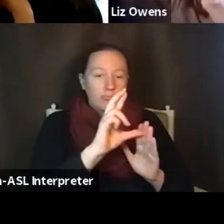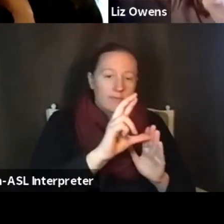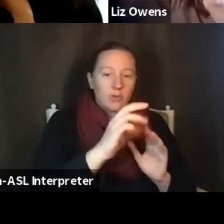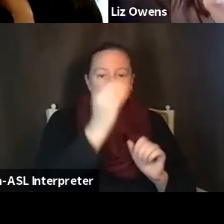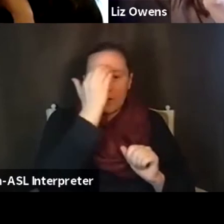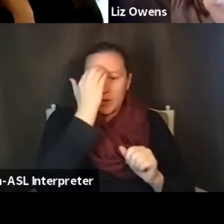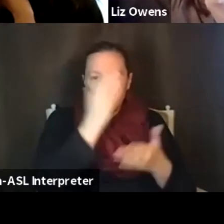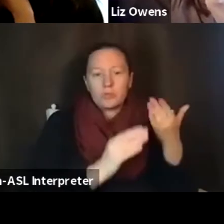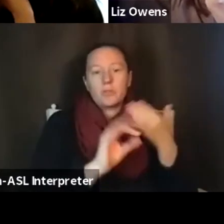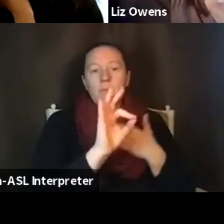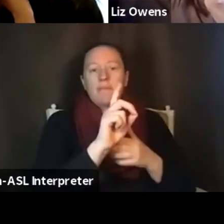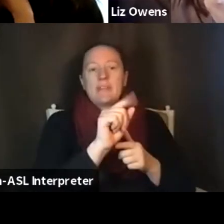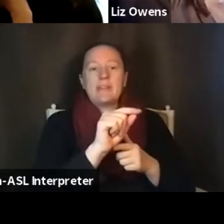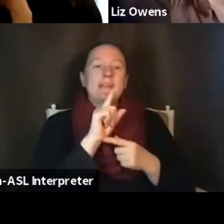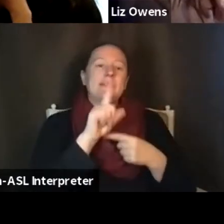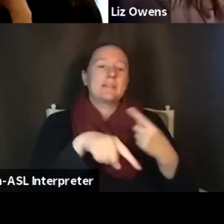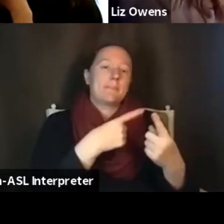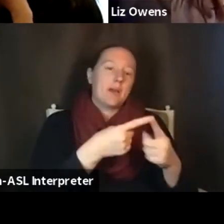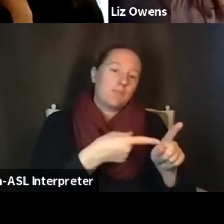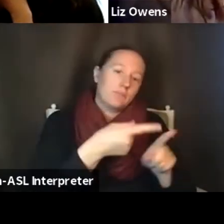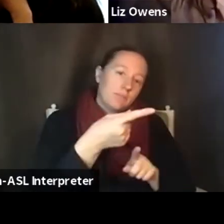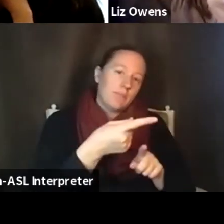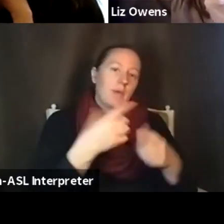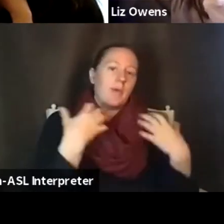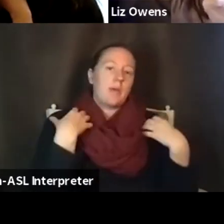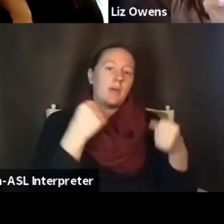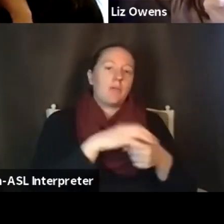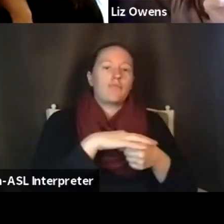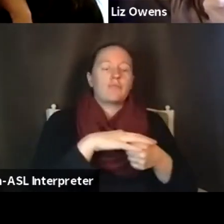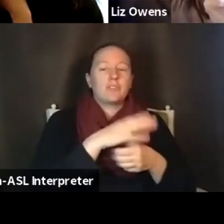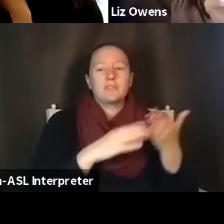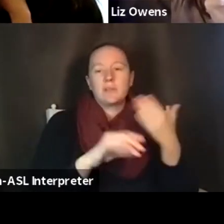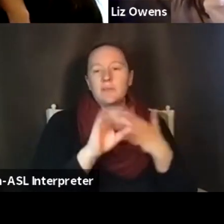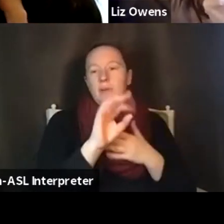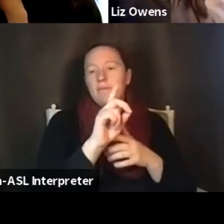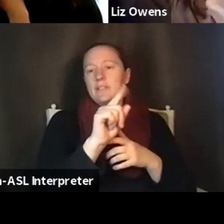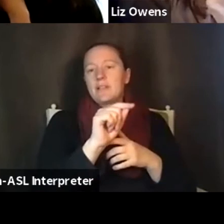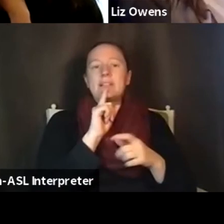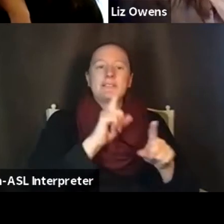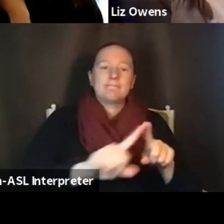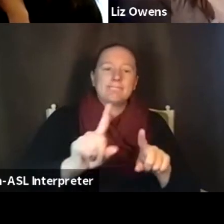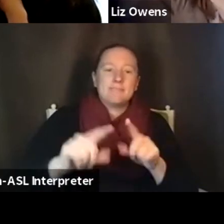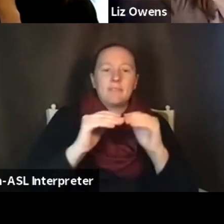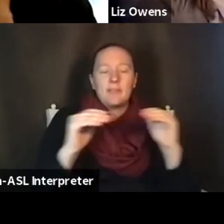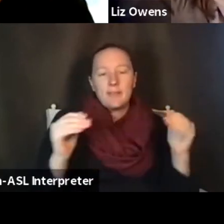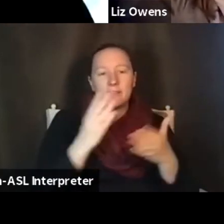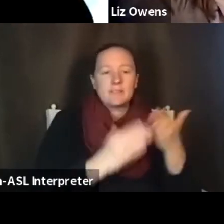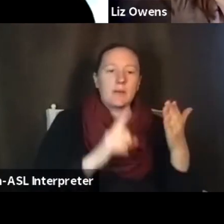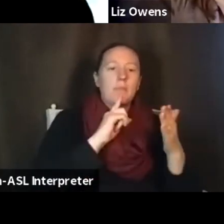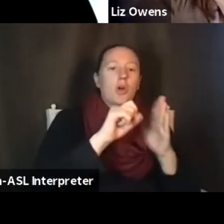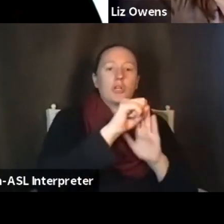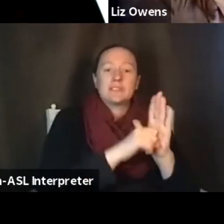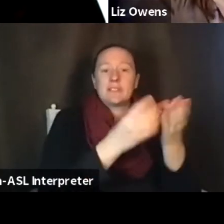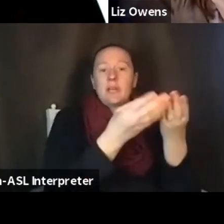about health regions. Some of the data comes at different levels of region, right? Some are statewide, some are regional, some are county, some